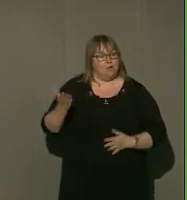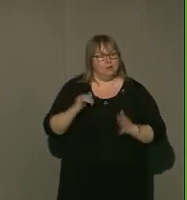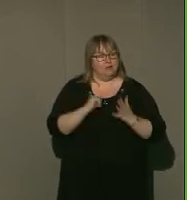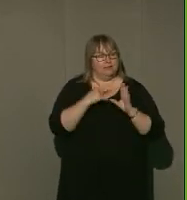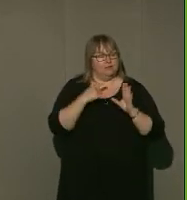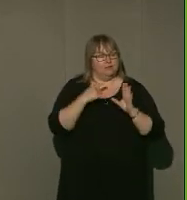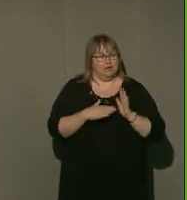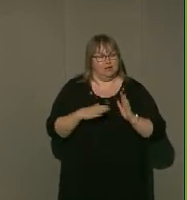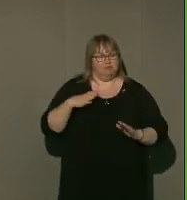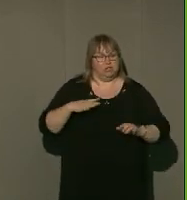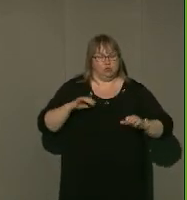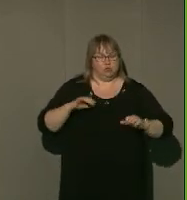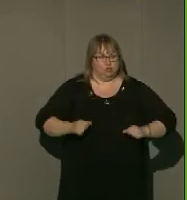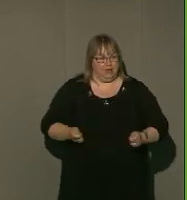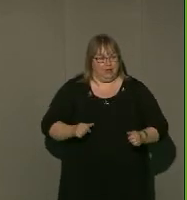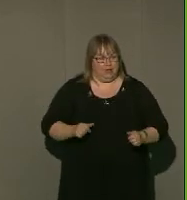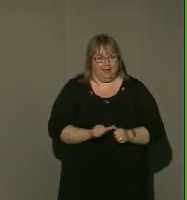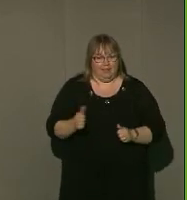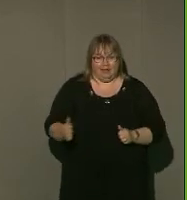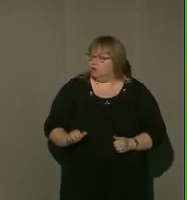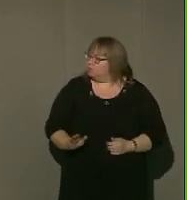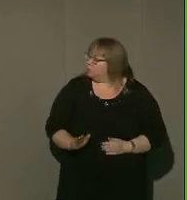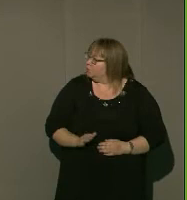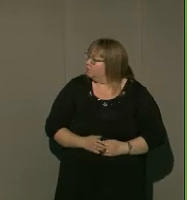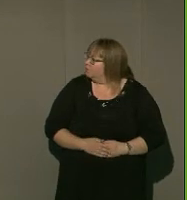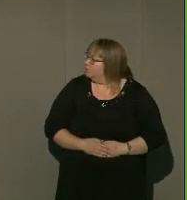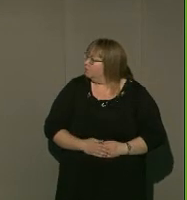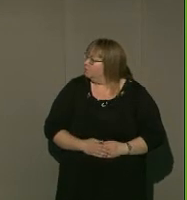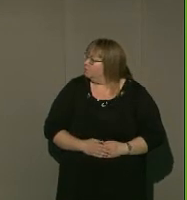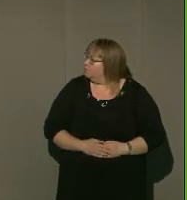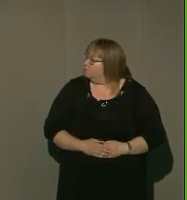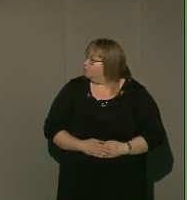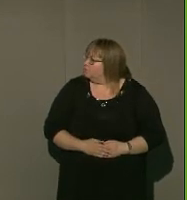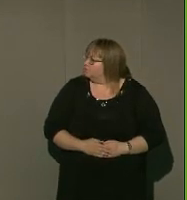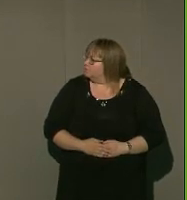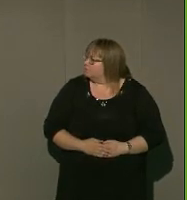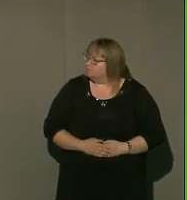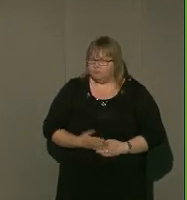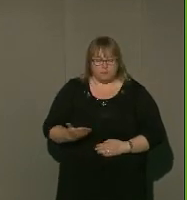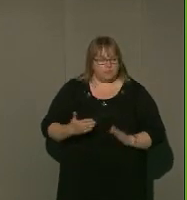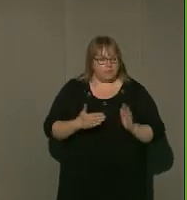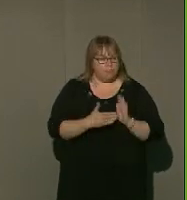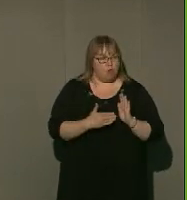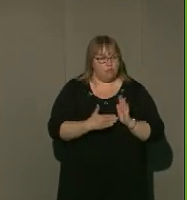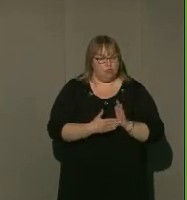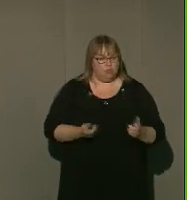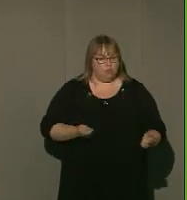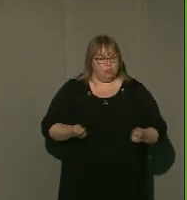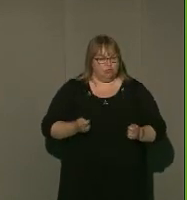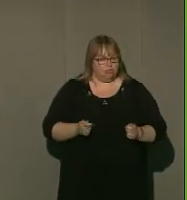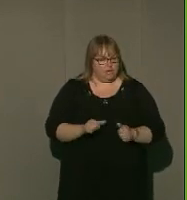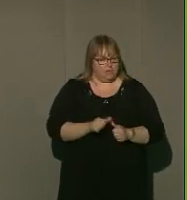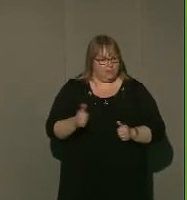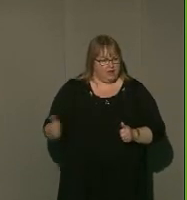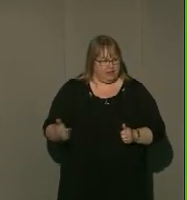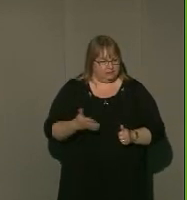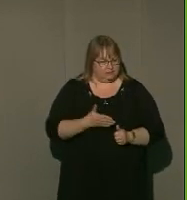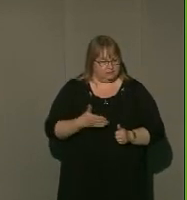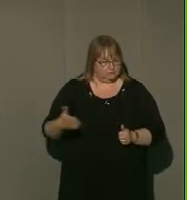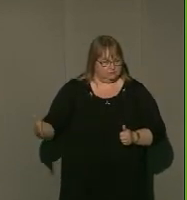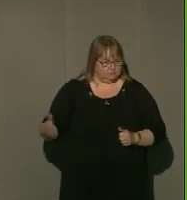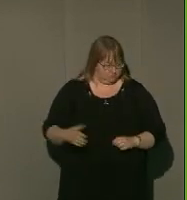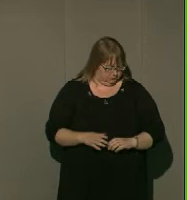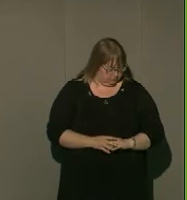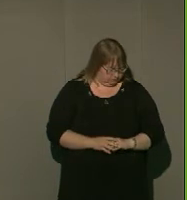the next part. No, I apologise. It's Moira. It's Moira now. I'm now handing over to Maura to chair the rest of this session.